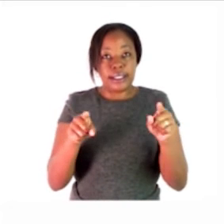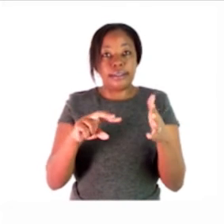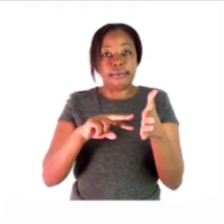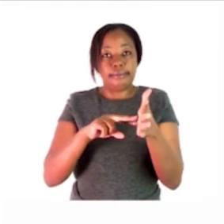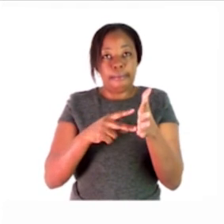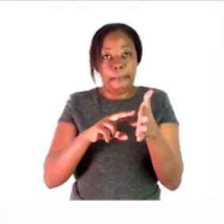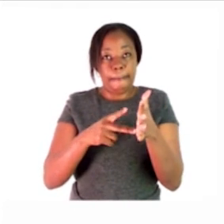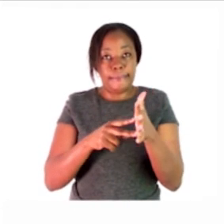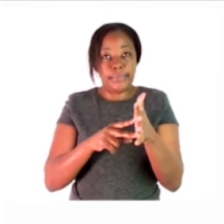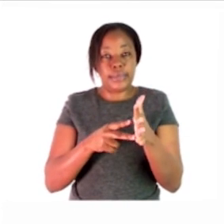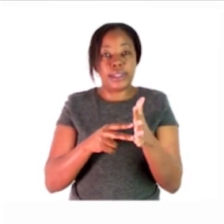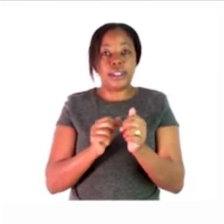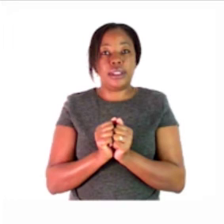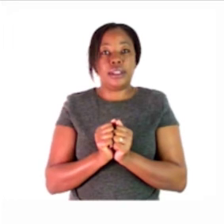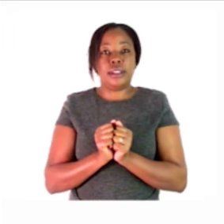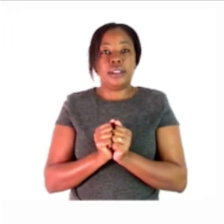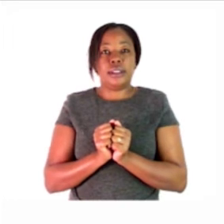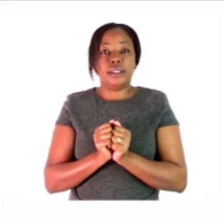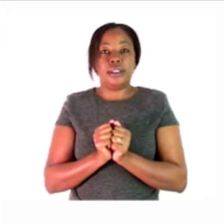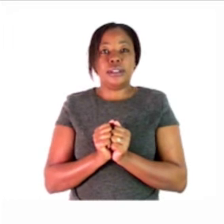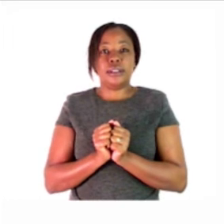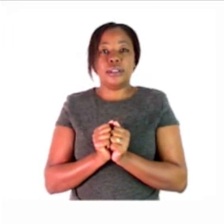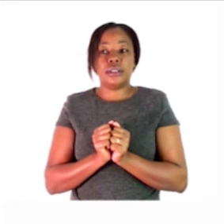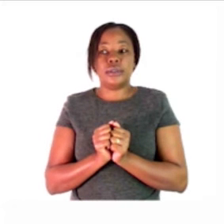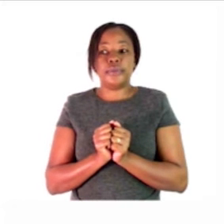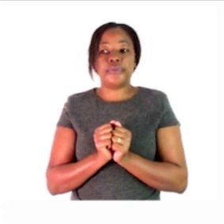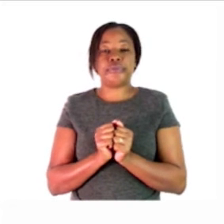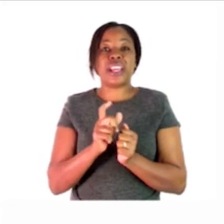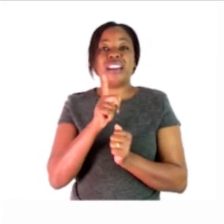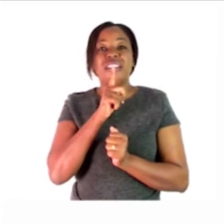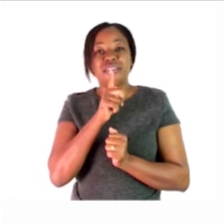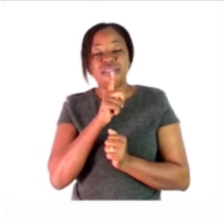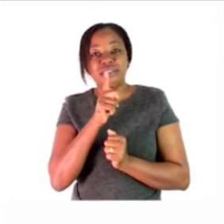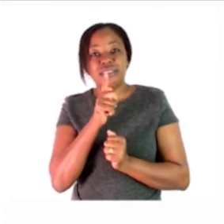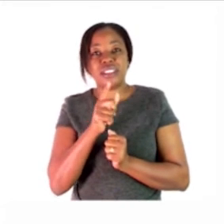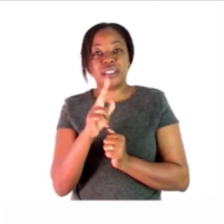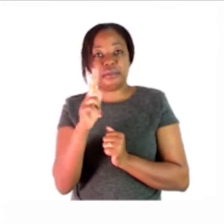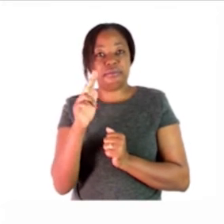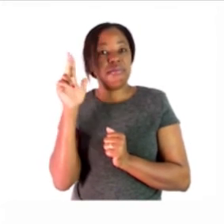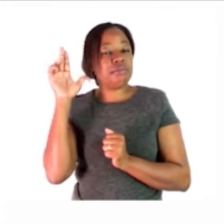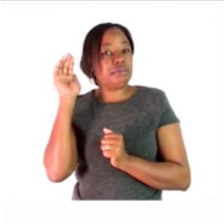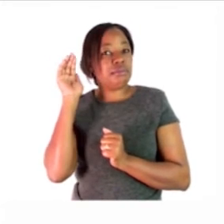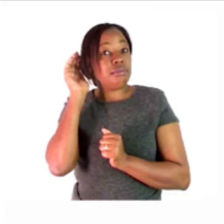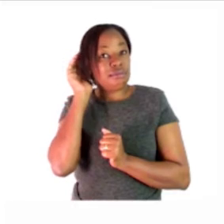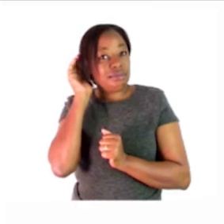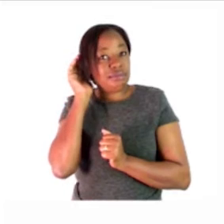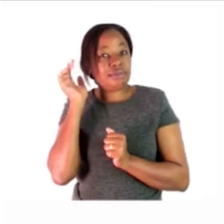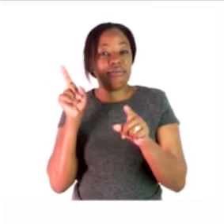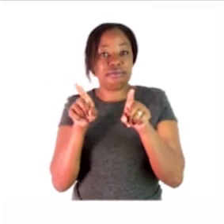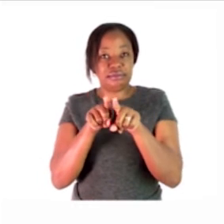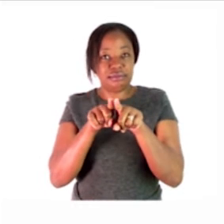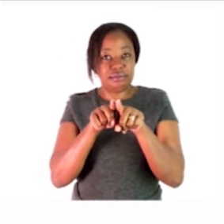be different, but those words, when you read them, it's like you are reading the same word until you write it. That's when